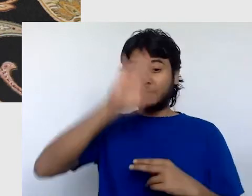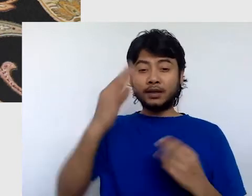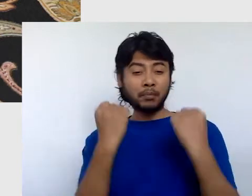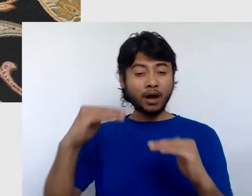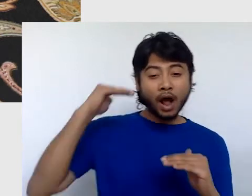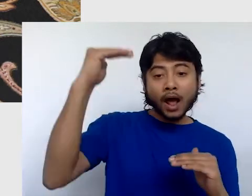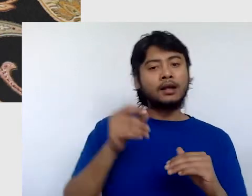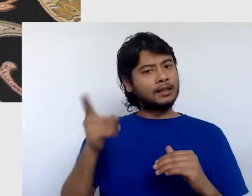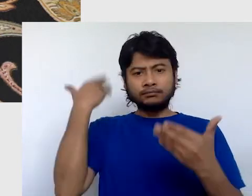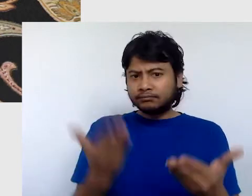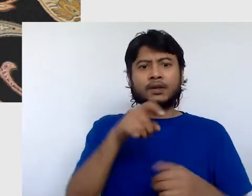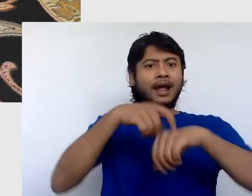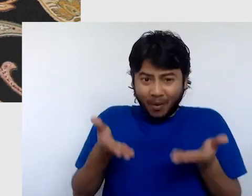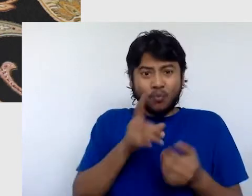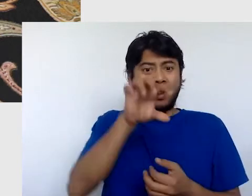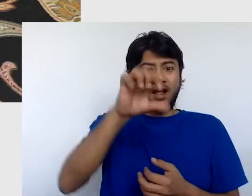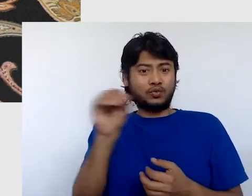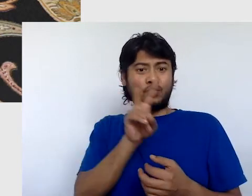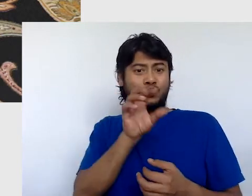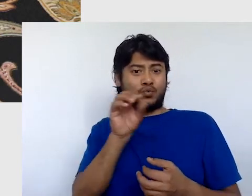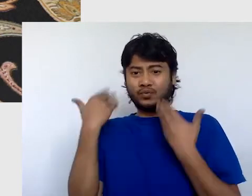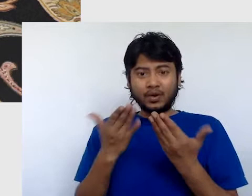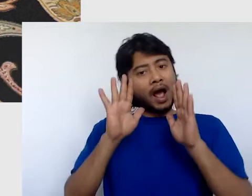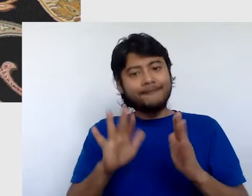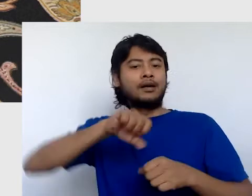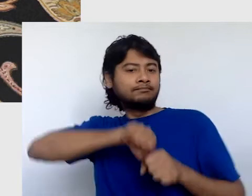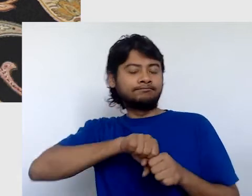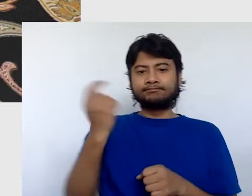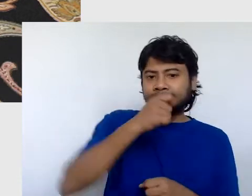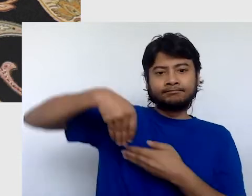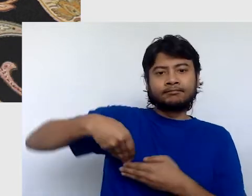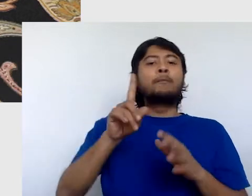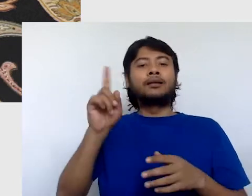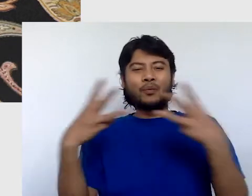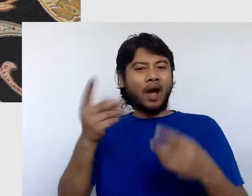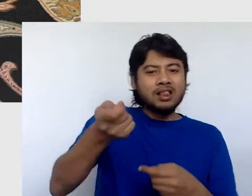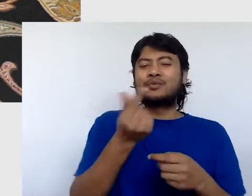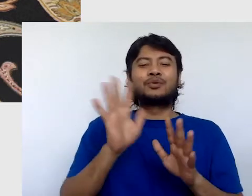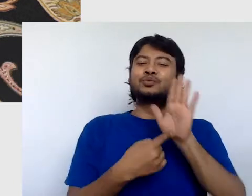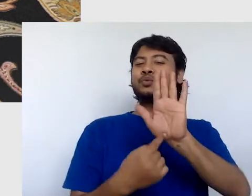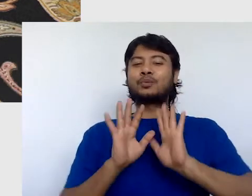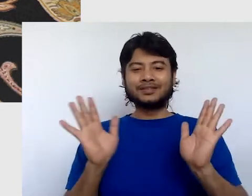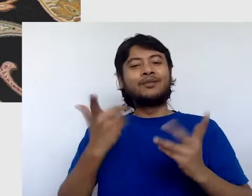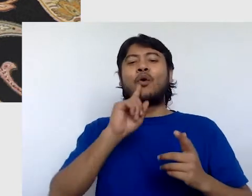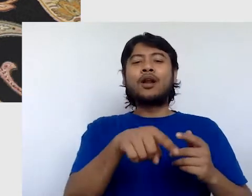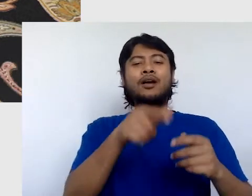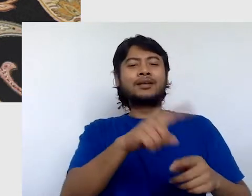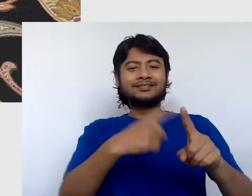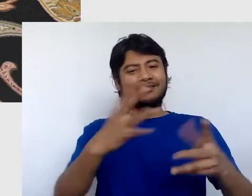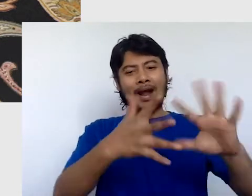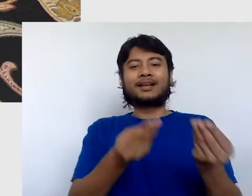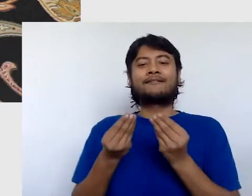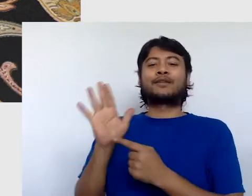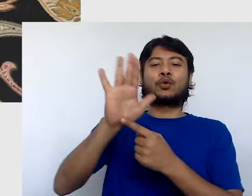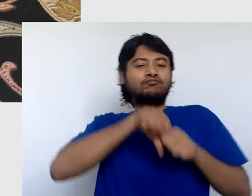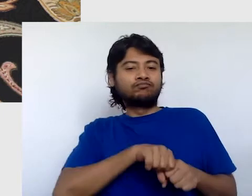buy, commission, and exchange arms into the 20th century. However, arms manufacture in the 19th